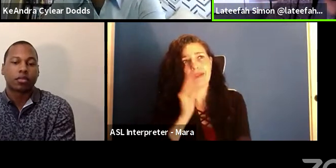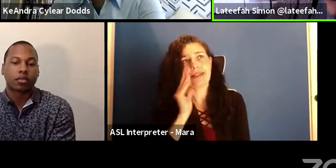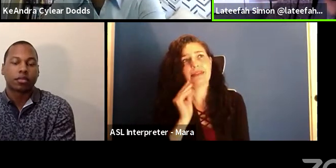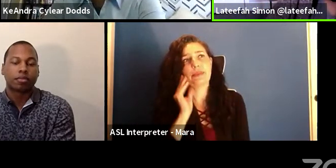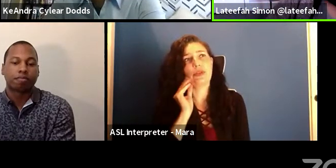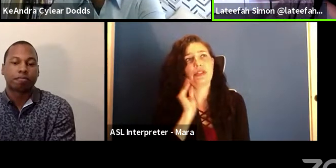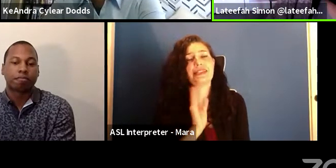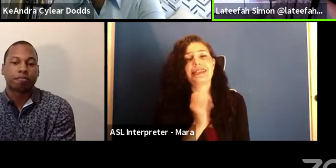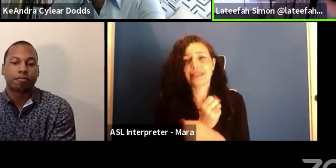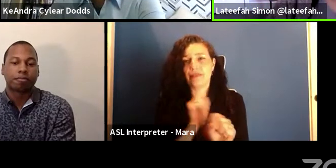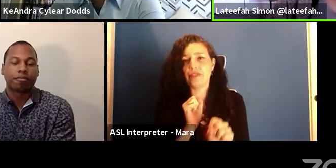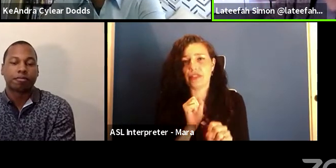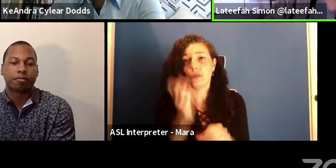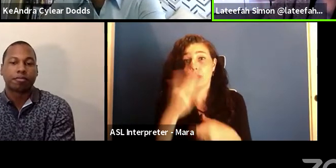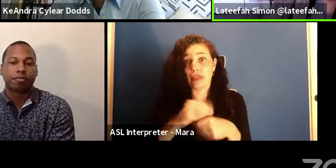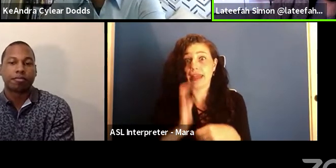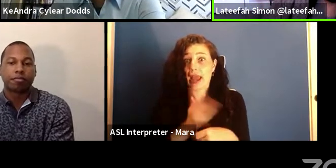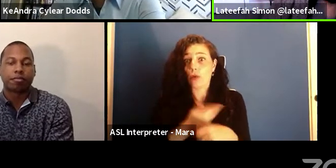system.